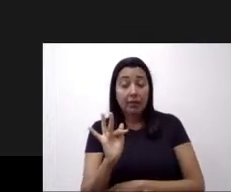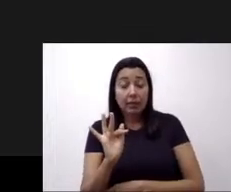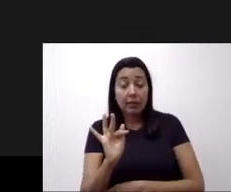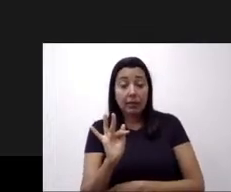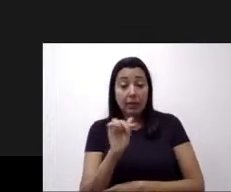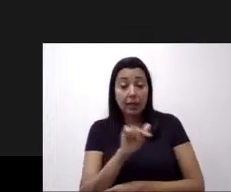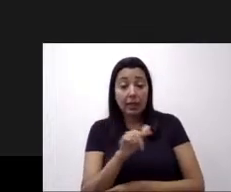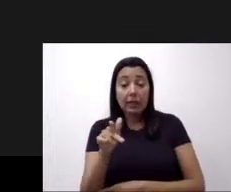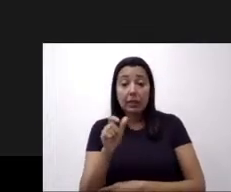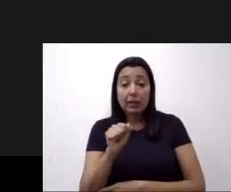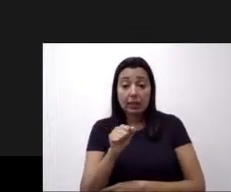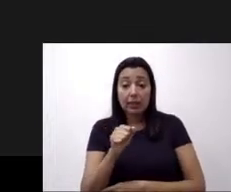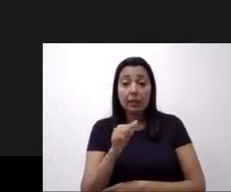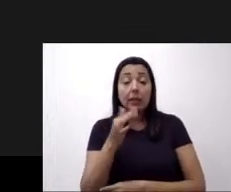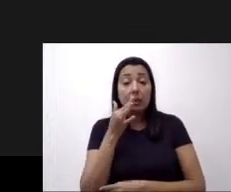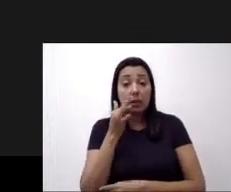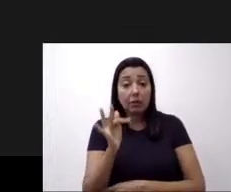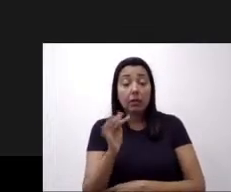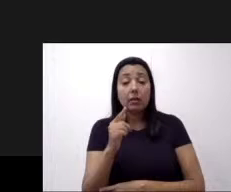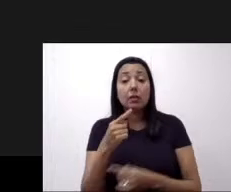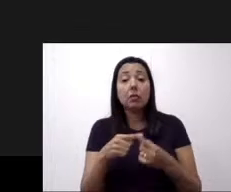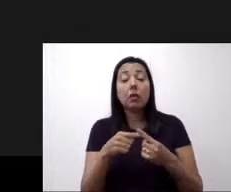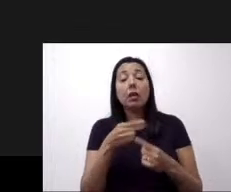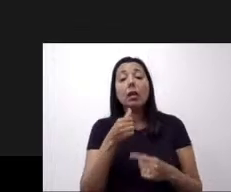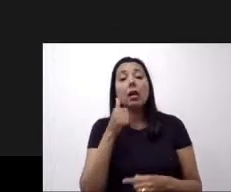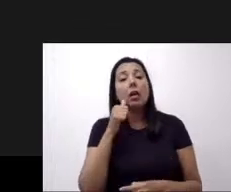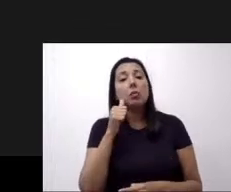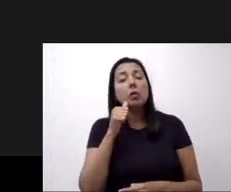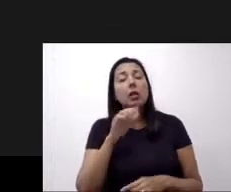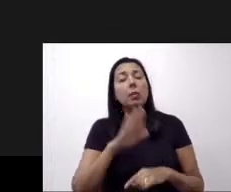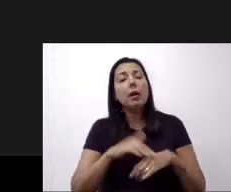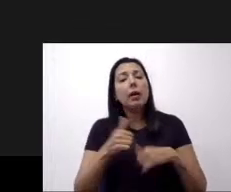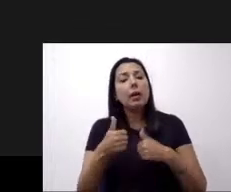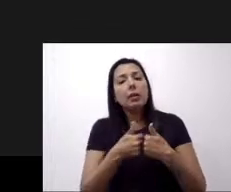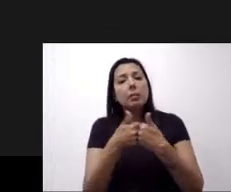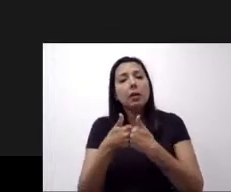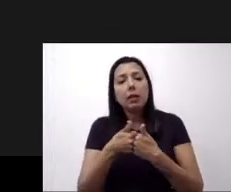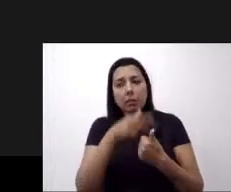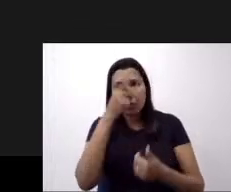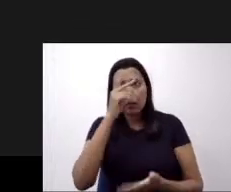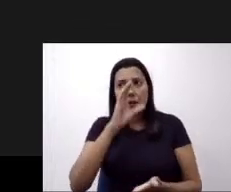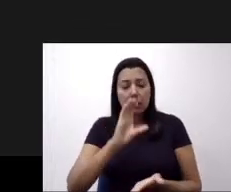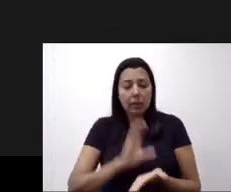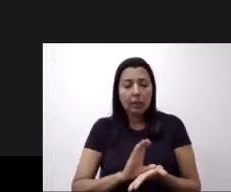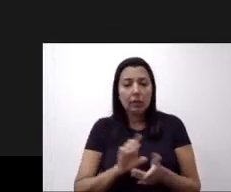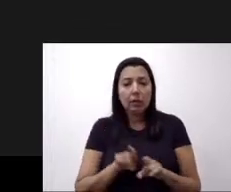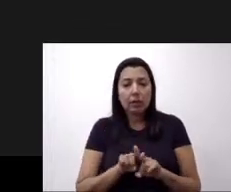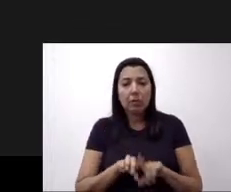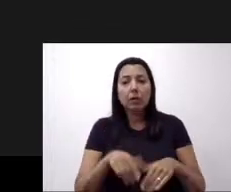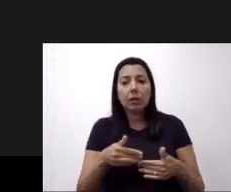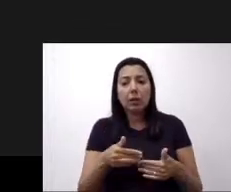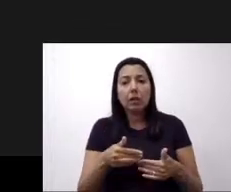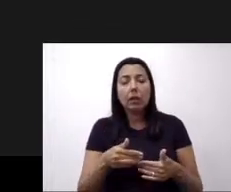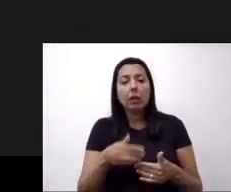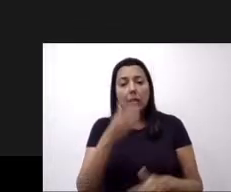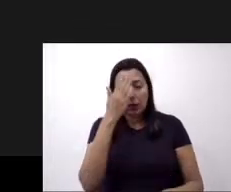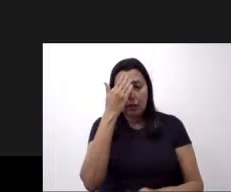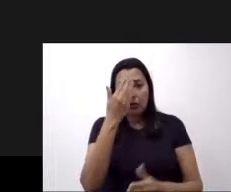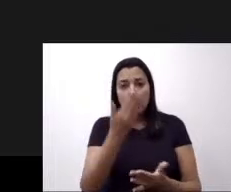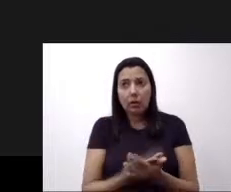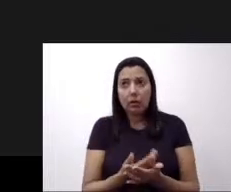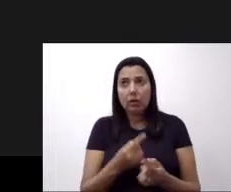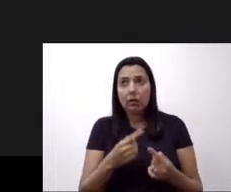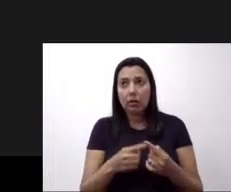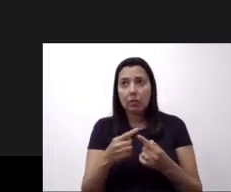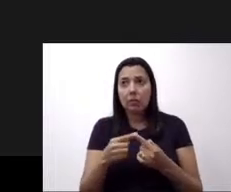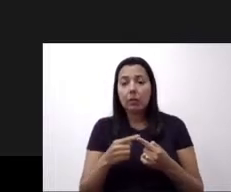were supposed to be closer to the citizens and that they would restore the confidence in the political institutions.